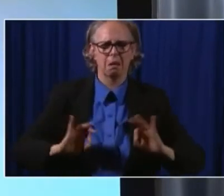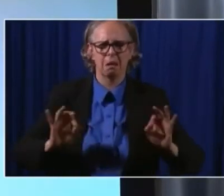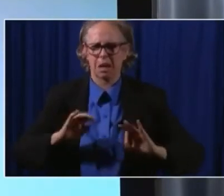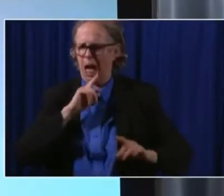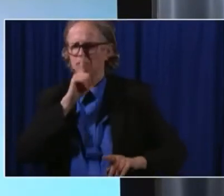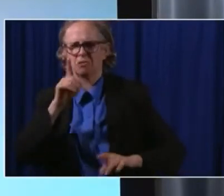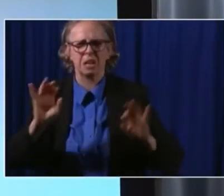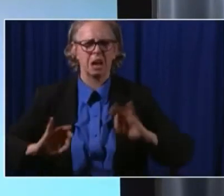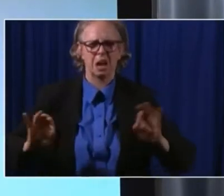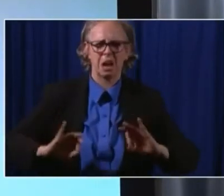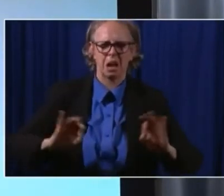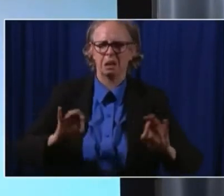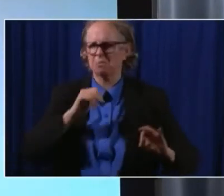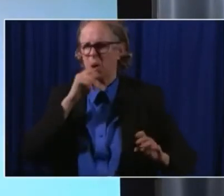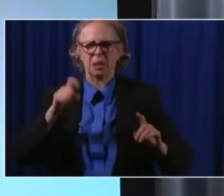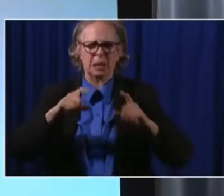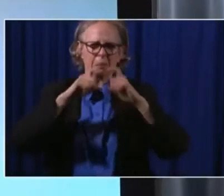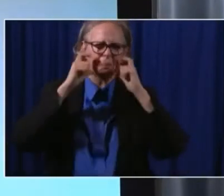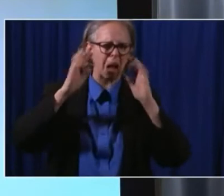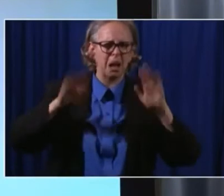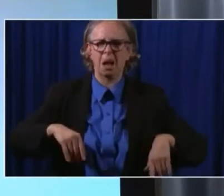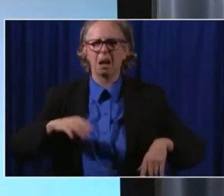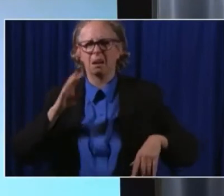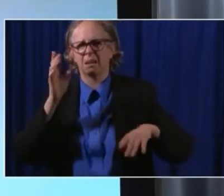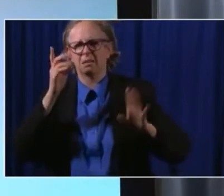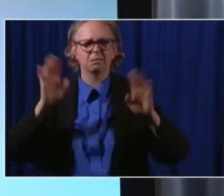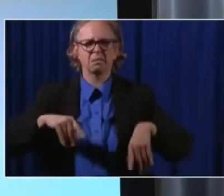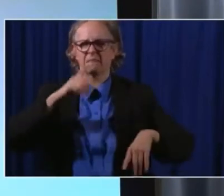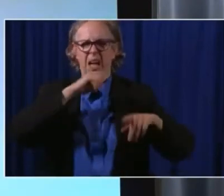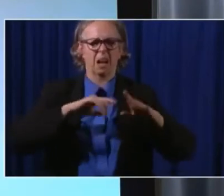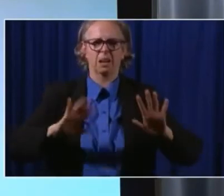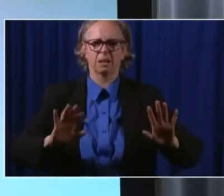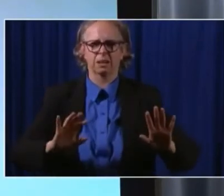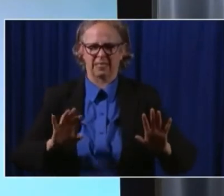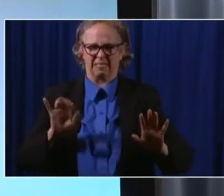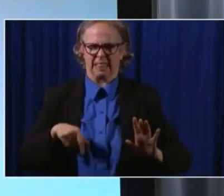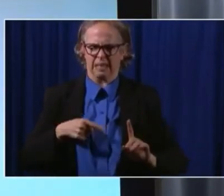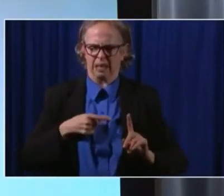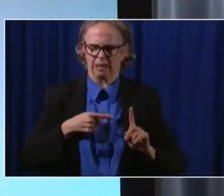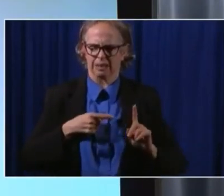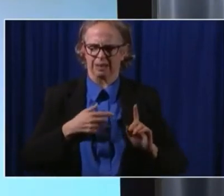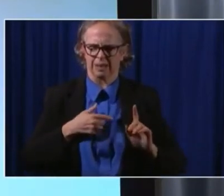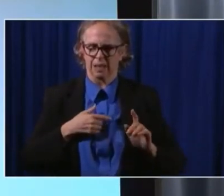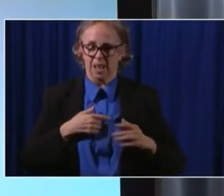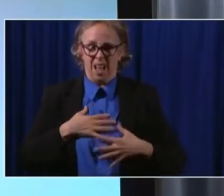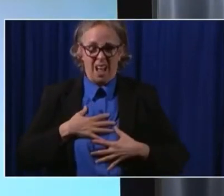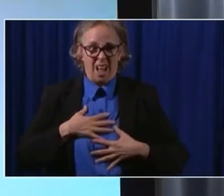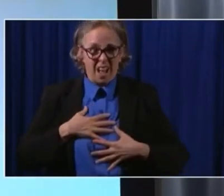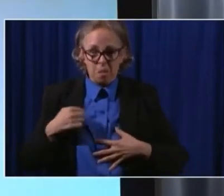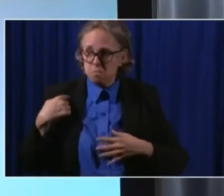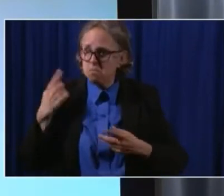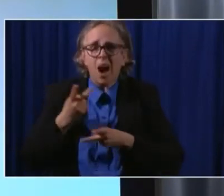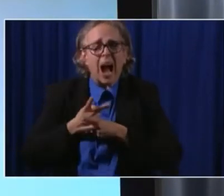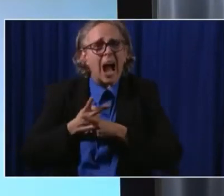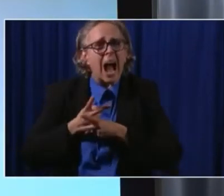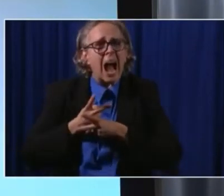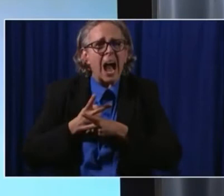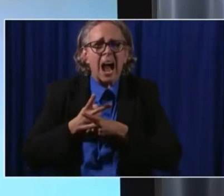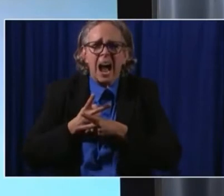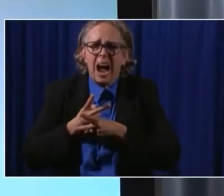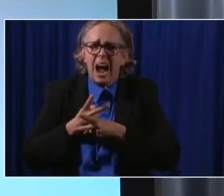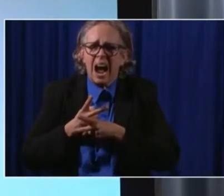masks. And I was one who had actually been very careful and sadly still got